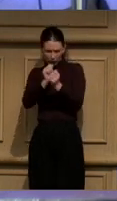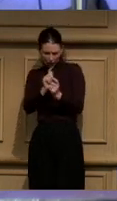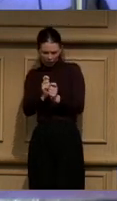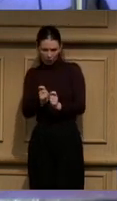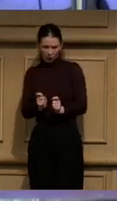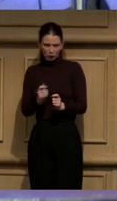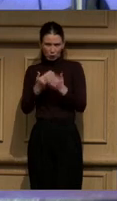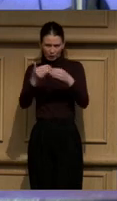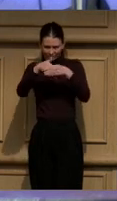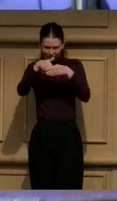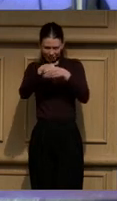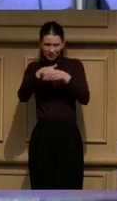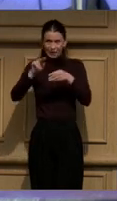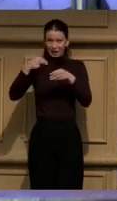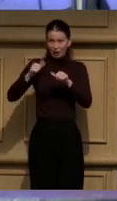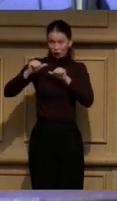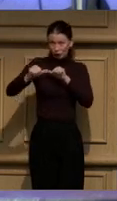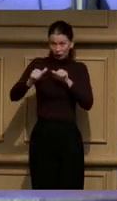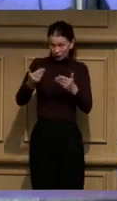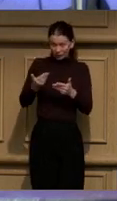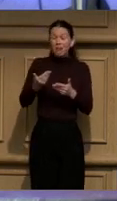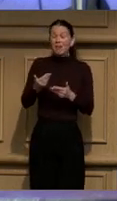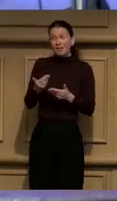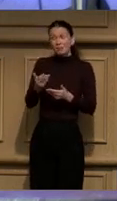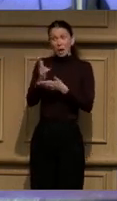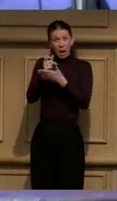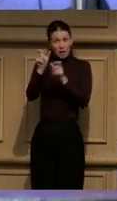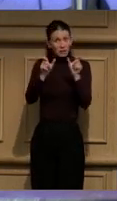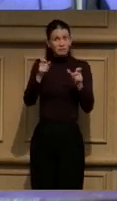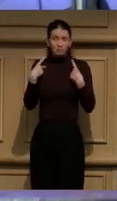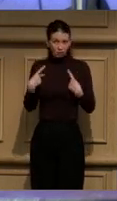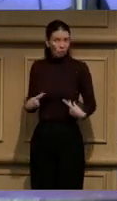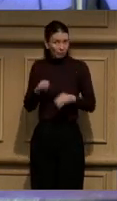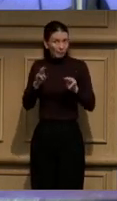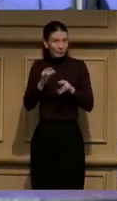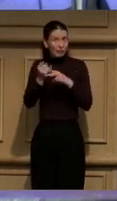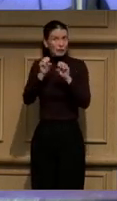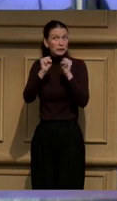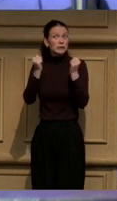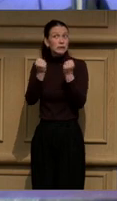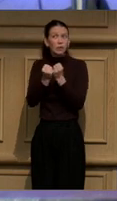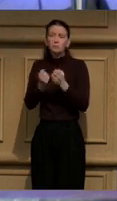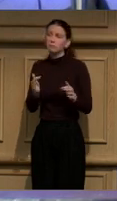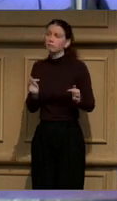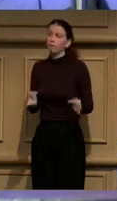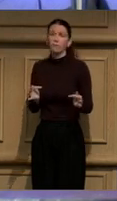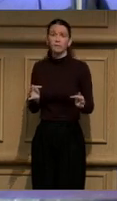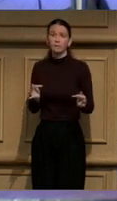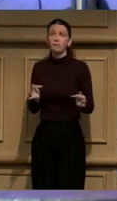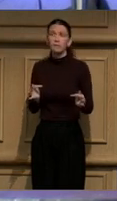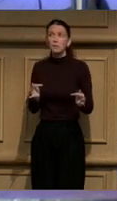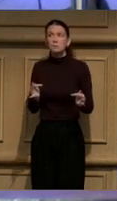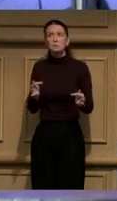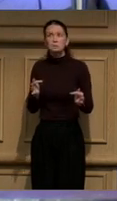So actually, like, artists are vulnerable people in society, so they definitely need a lot of help